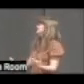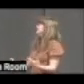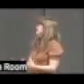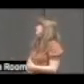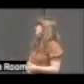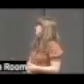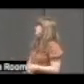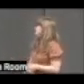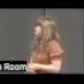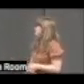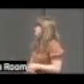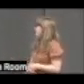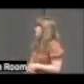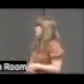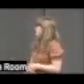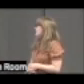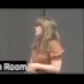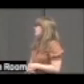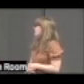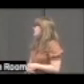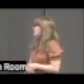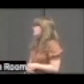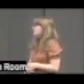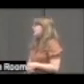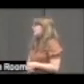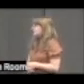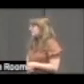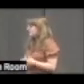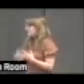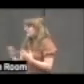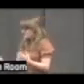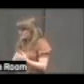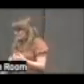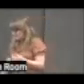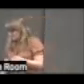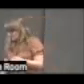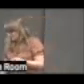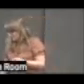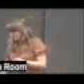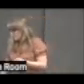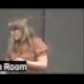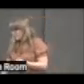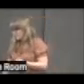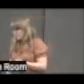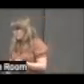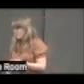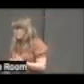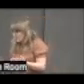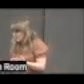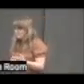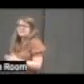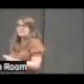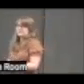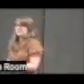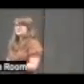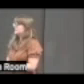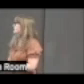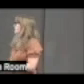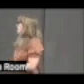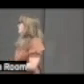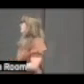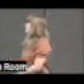complex pictures that we have in the wild and we aren't providing in captivity. So my